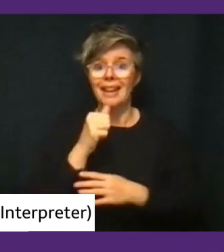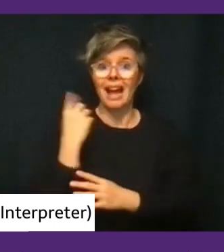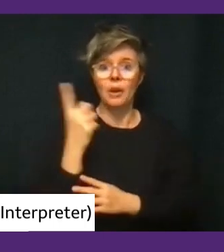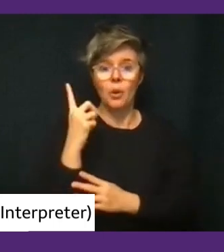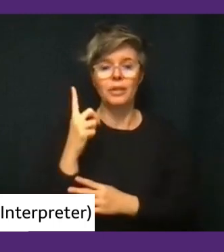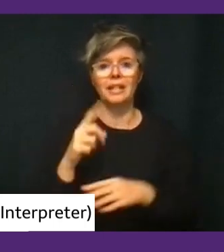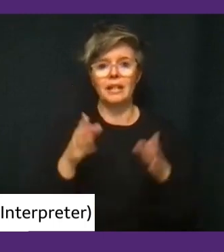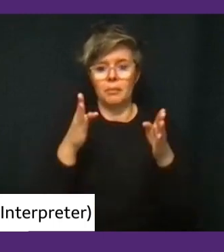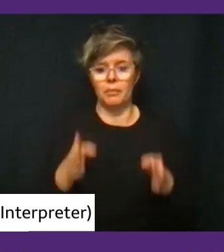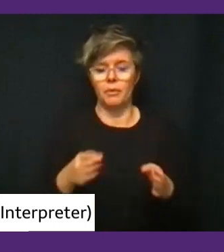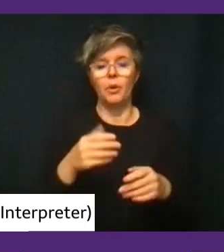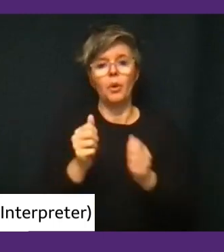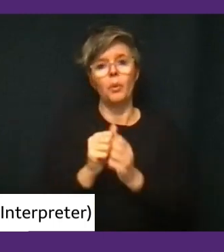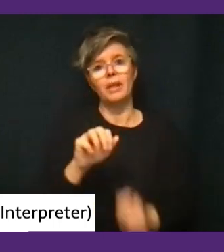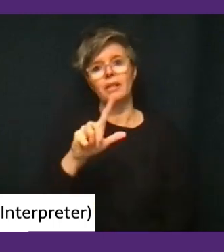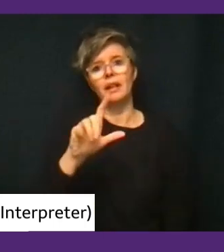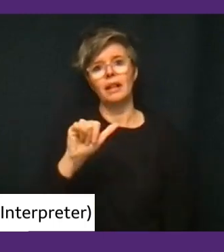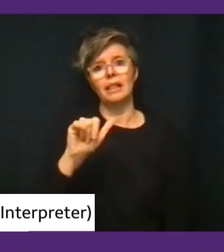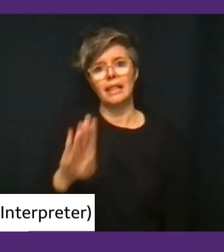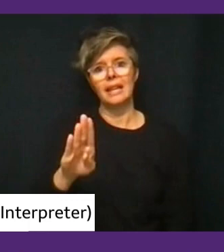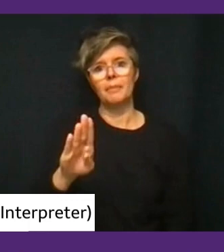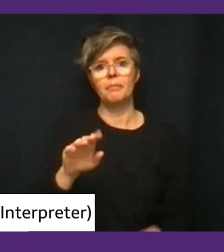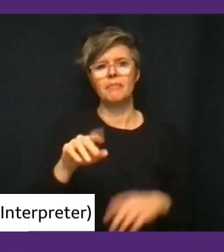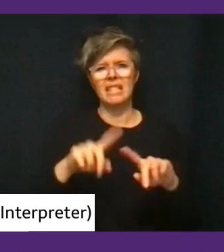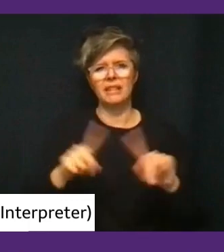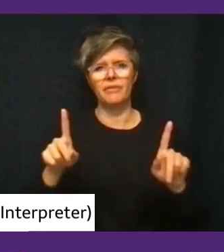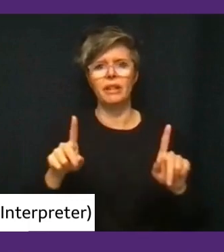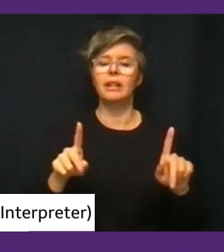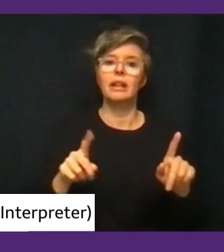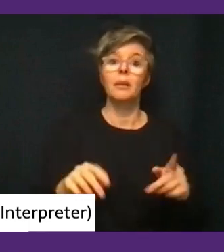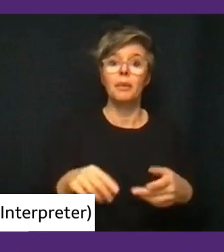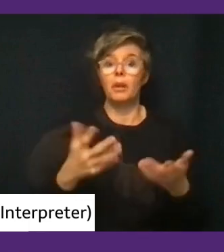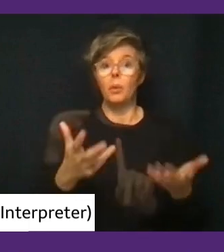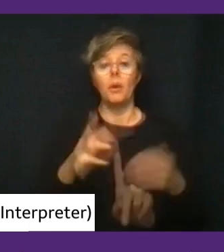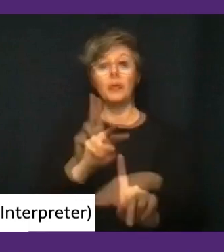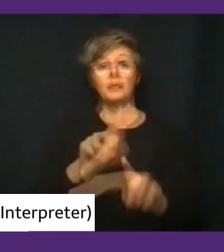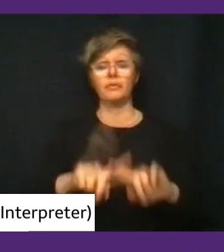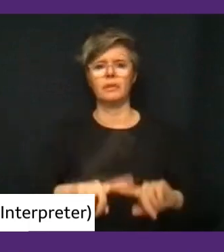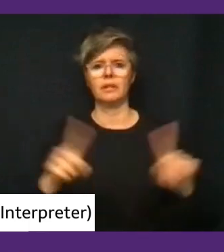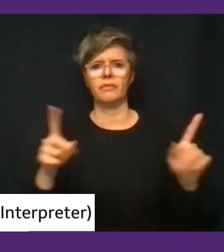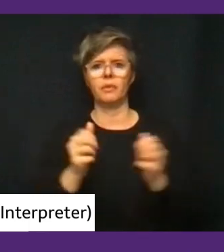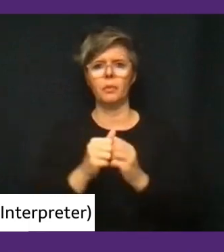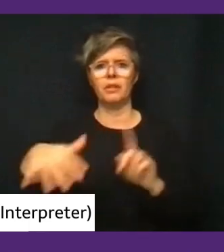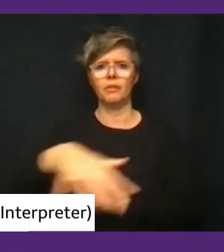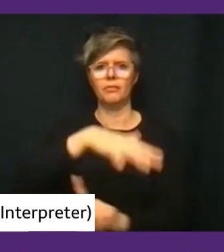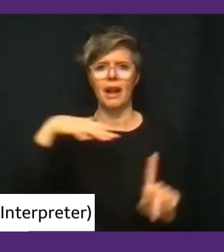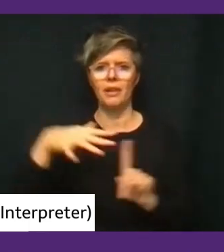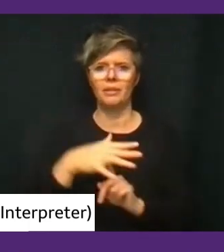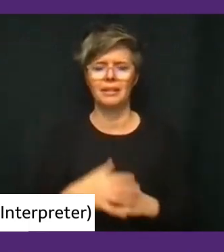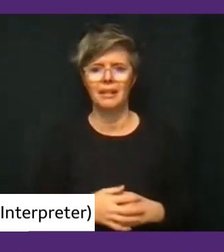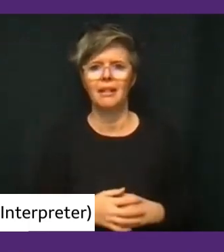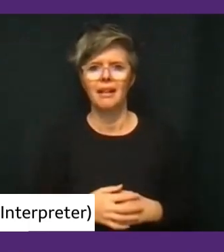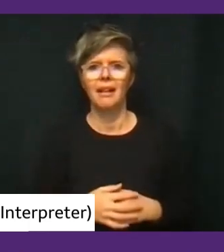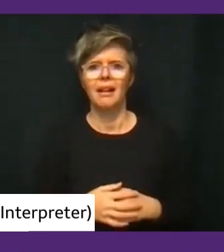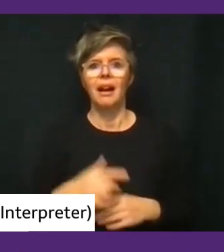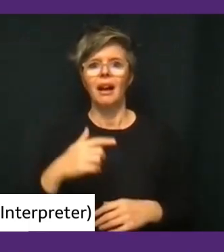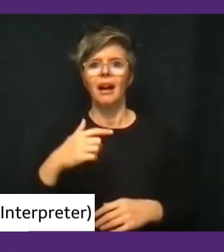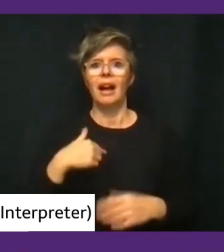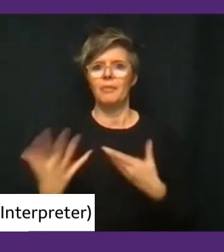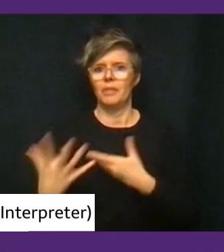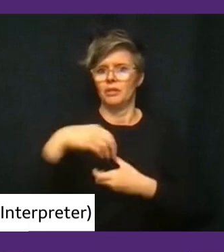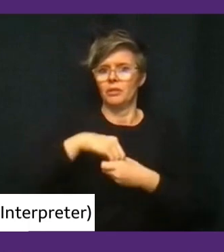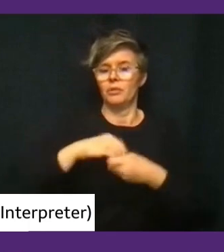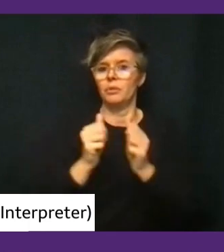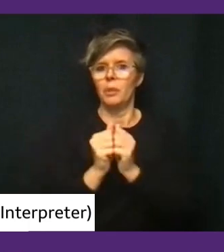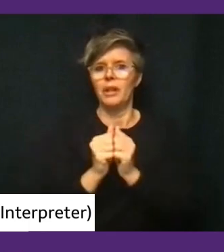different, but for anybody who wants to use their watch in an alternative way. I've been associated with Inclusive Africa. Jenny, I know